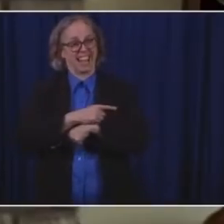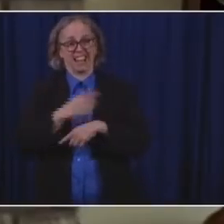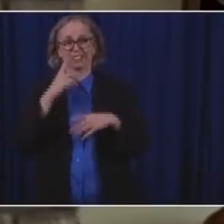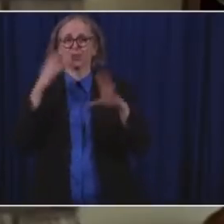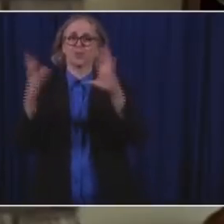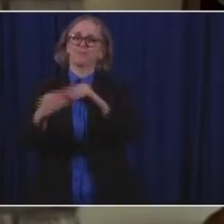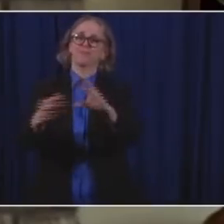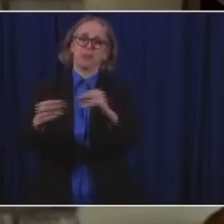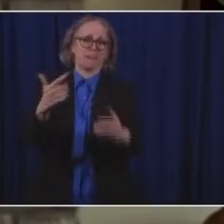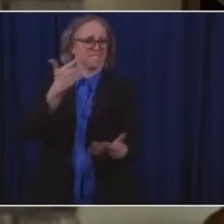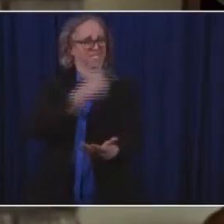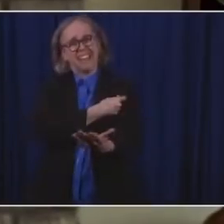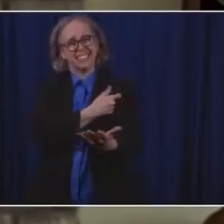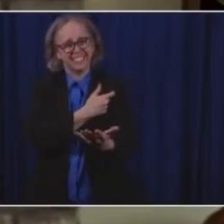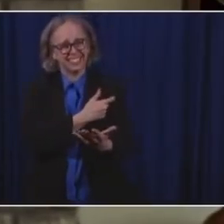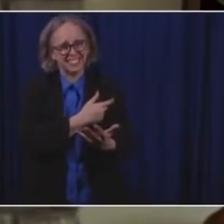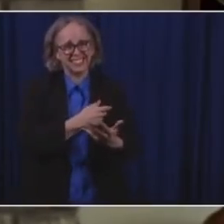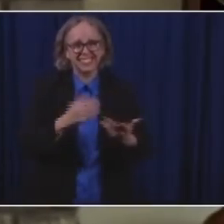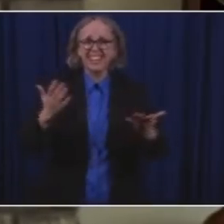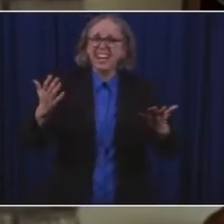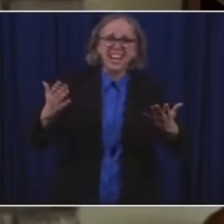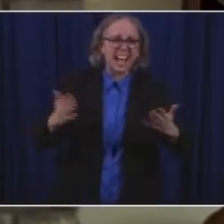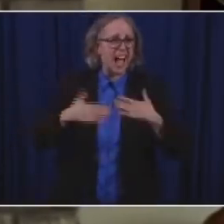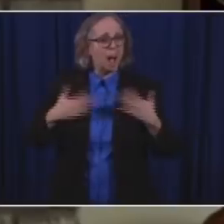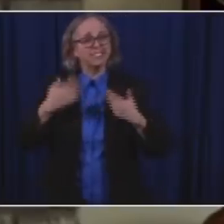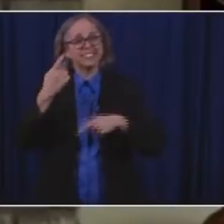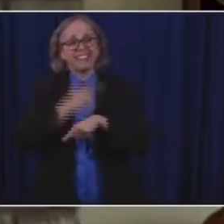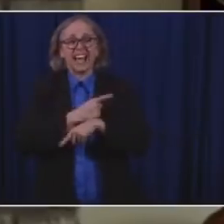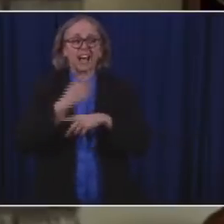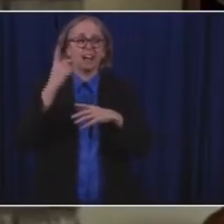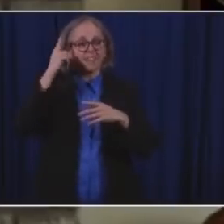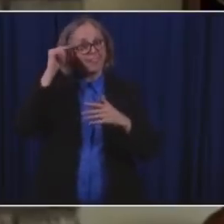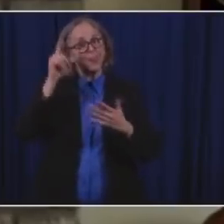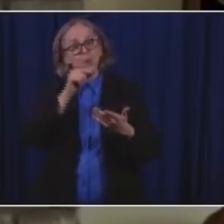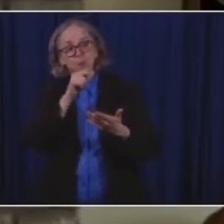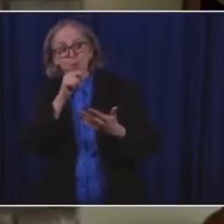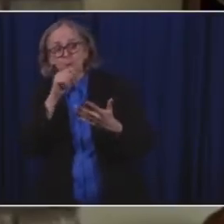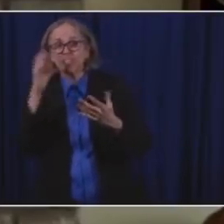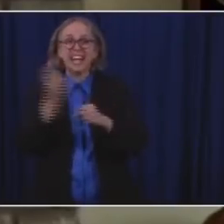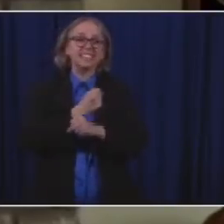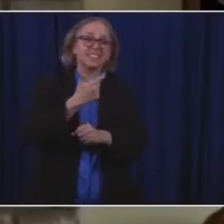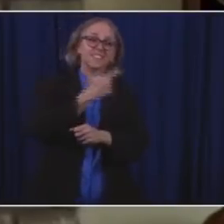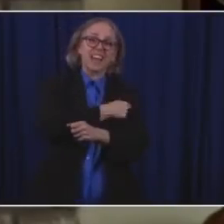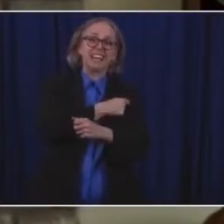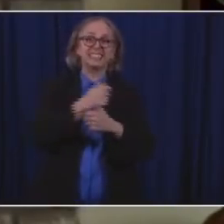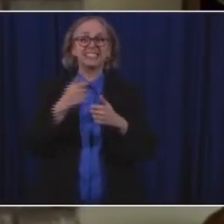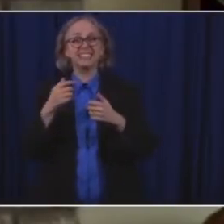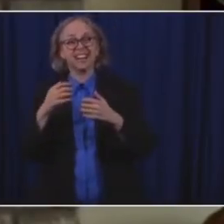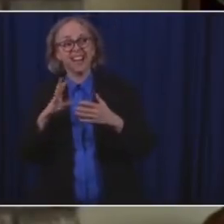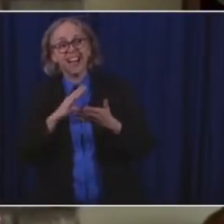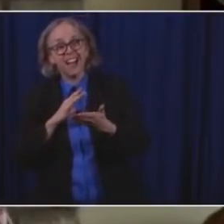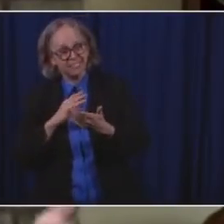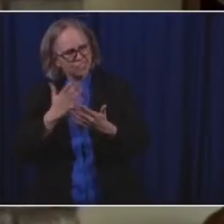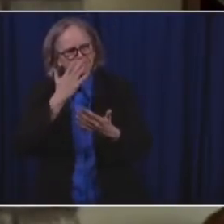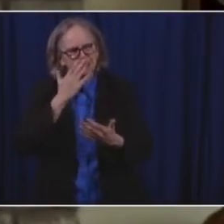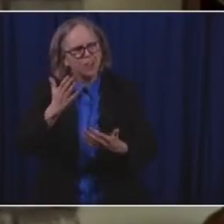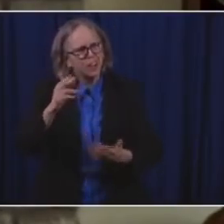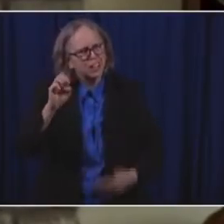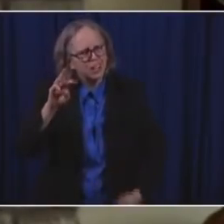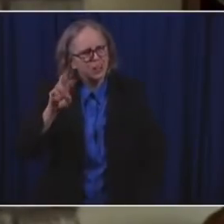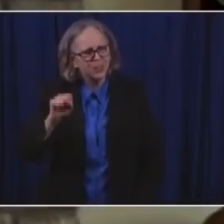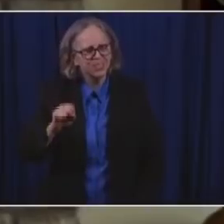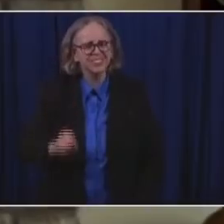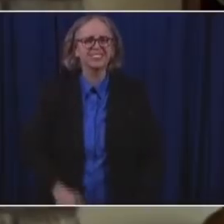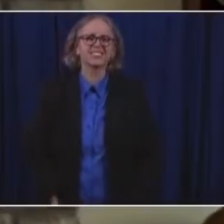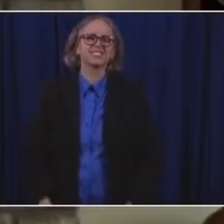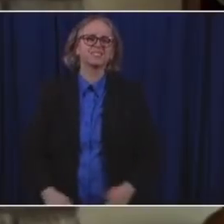day to be worrying about, who's going to get the first one and who's going to get in the first group. And these are decisions that